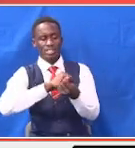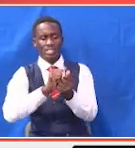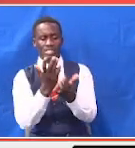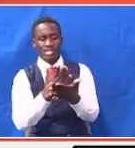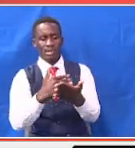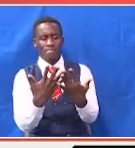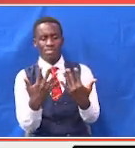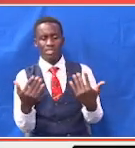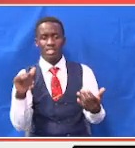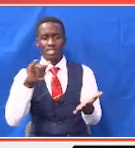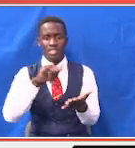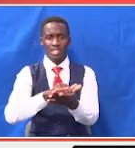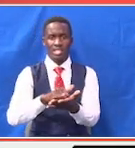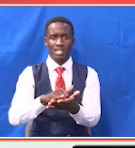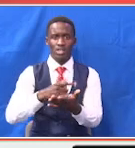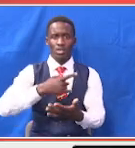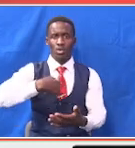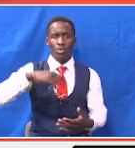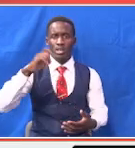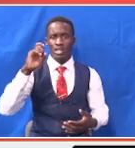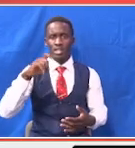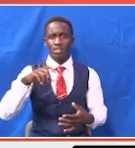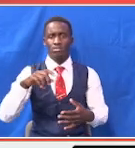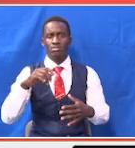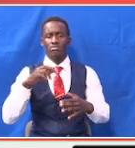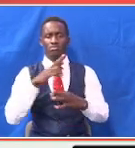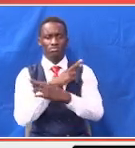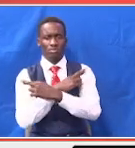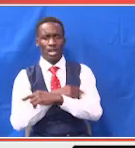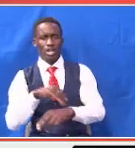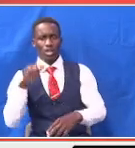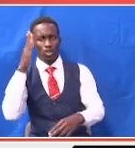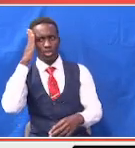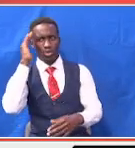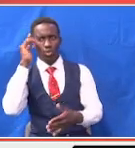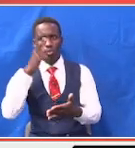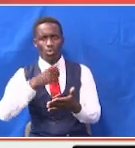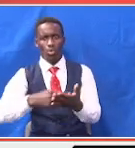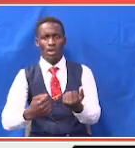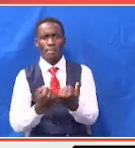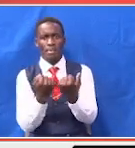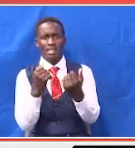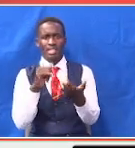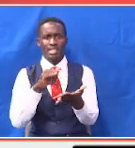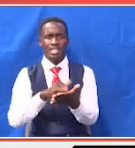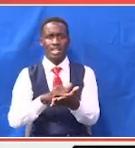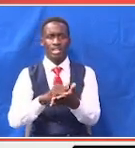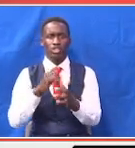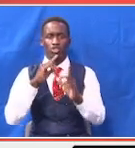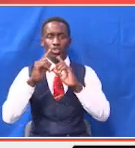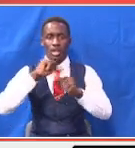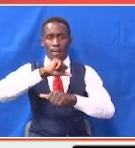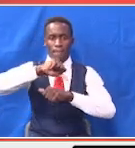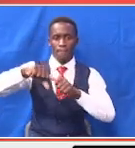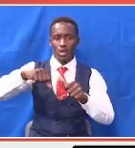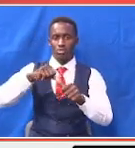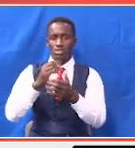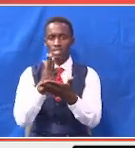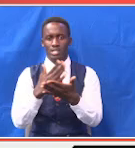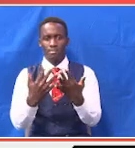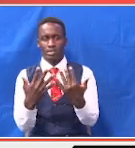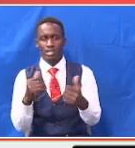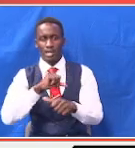that we need to settle down so we know what is it that they are talking about. That is something